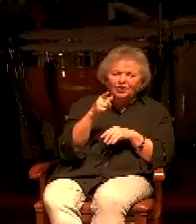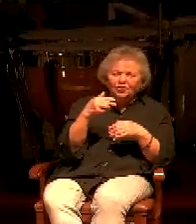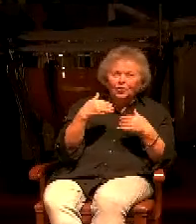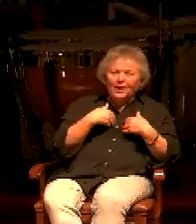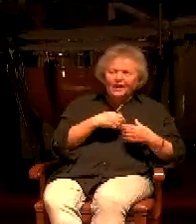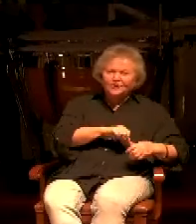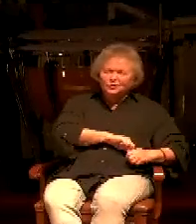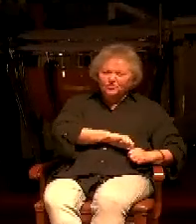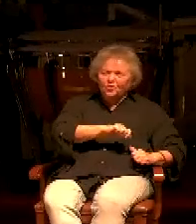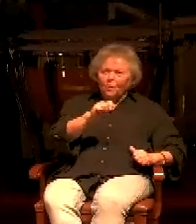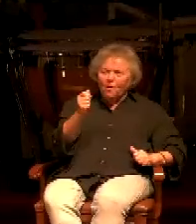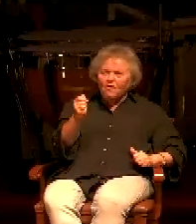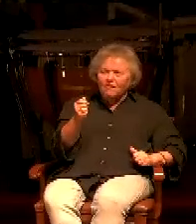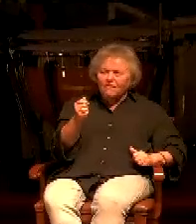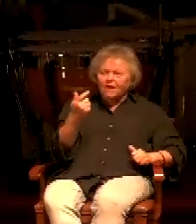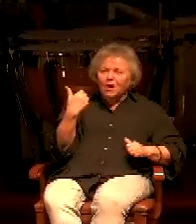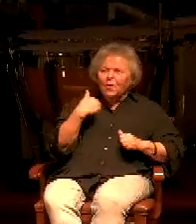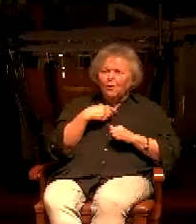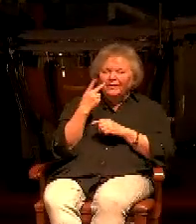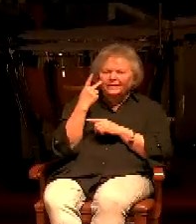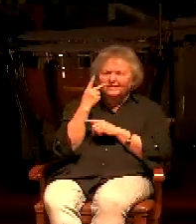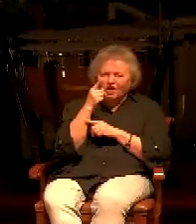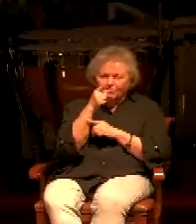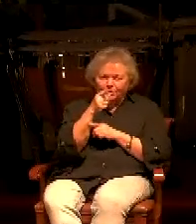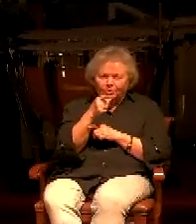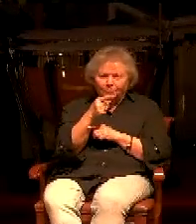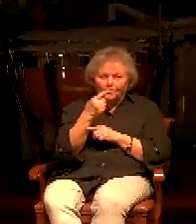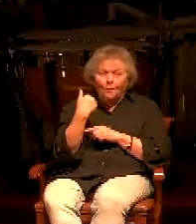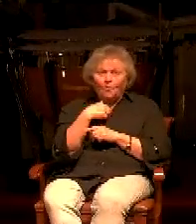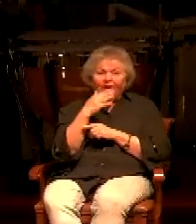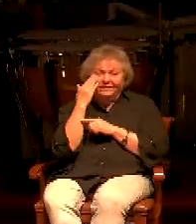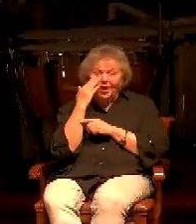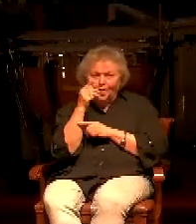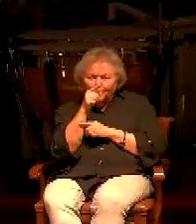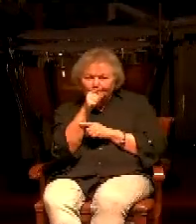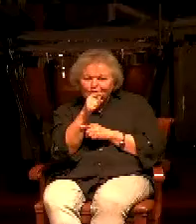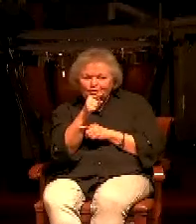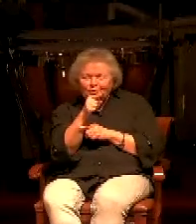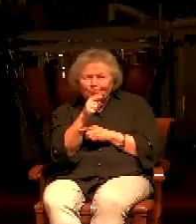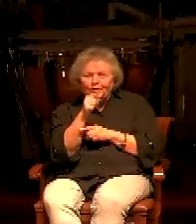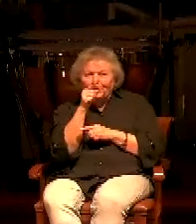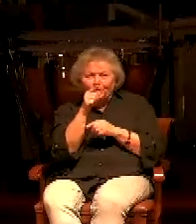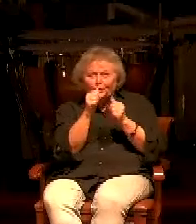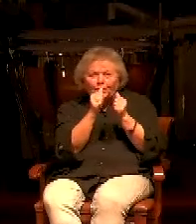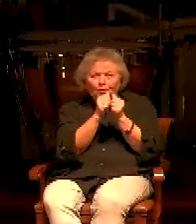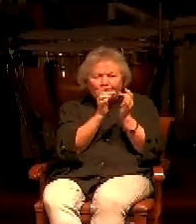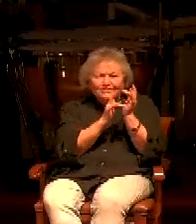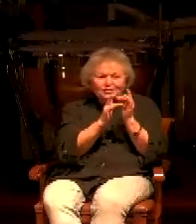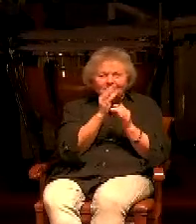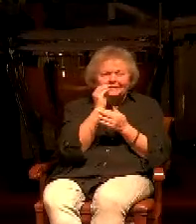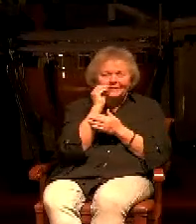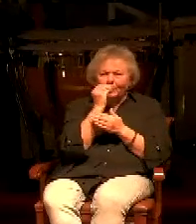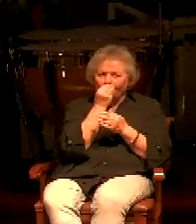earlier? We saw you. We know it was you. Did I not see you in the garden with him?" Now look at verse 27.